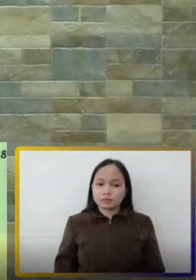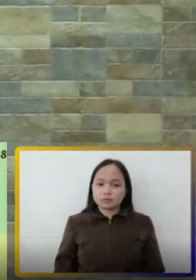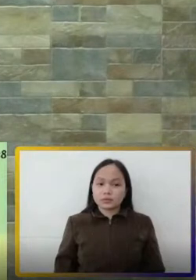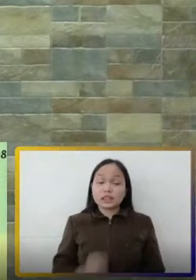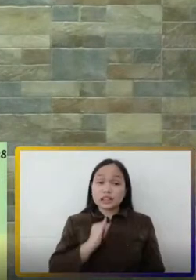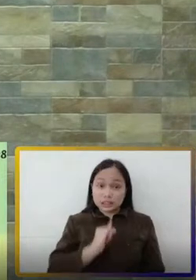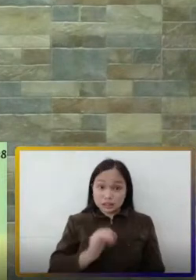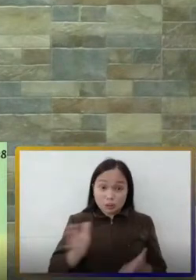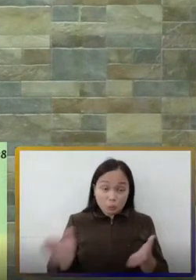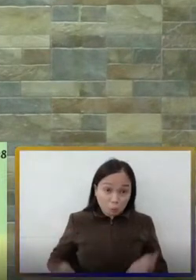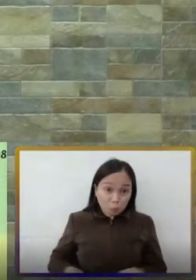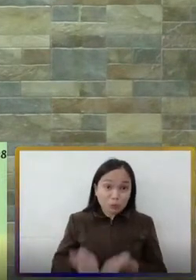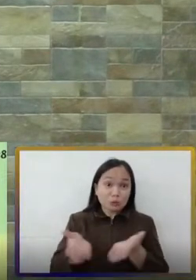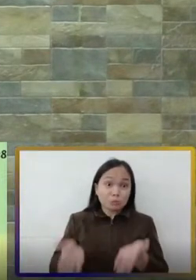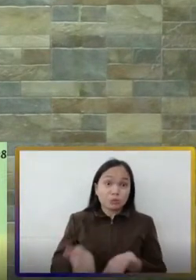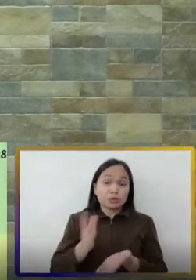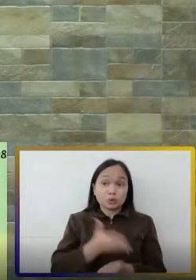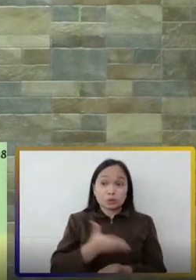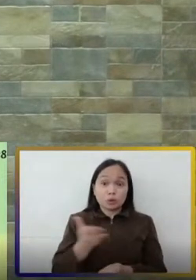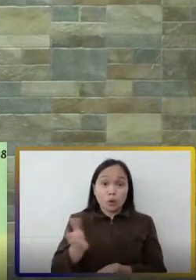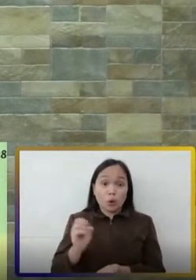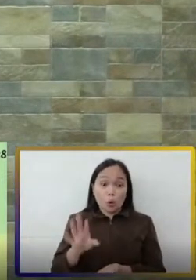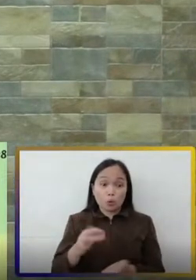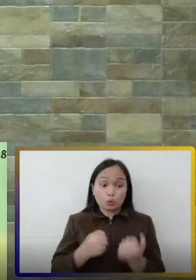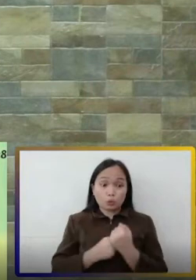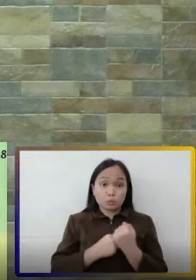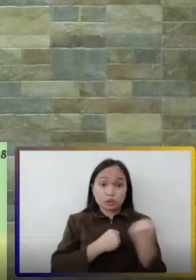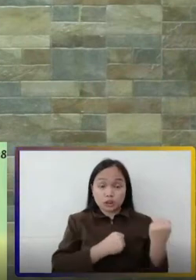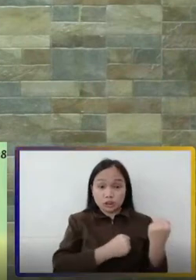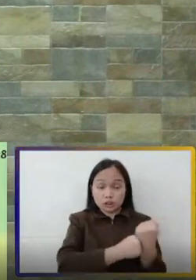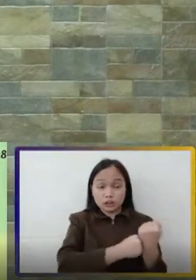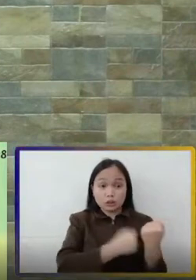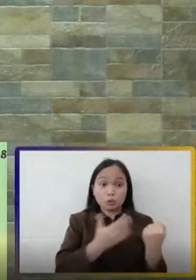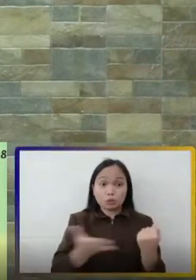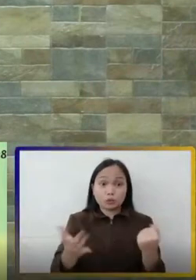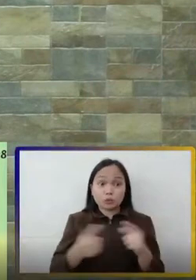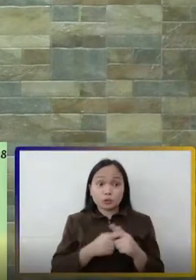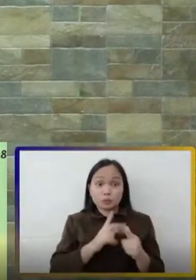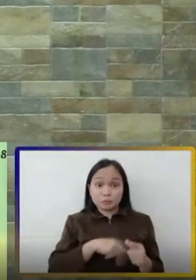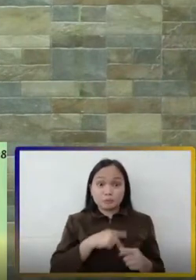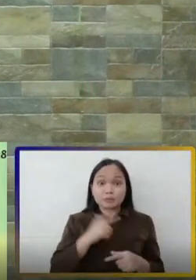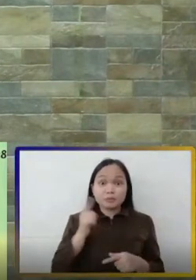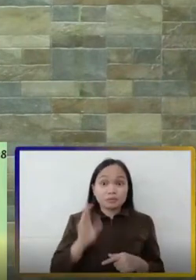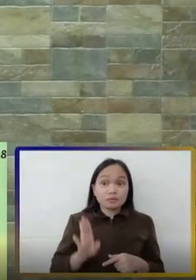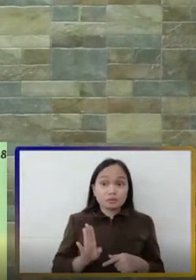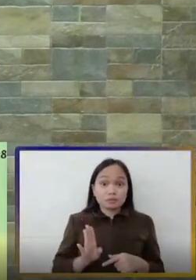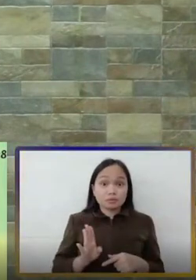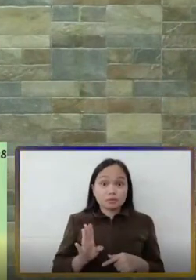is encouraging you and supports you to please God.